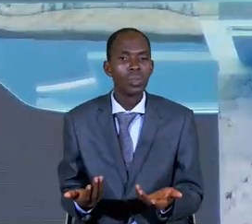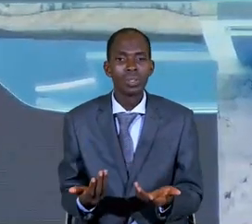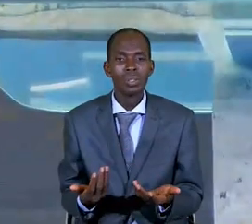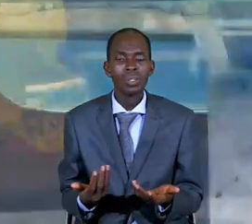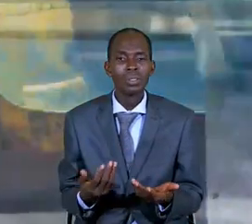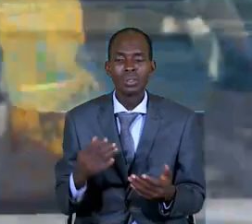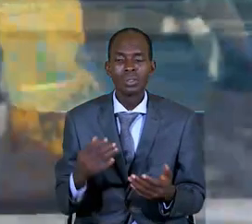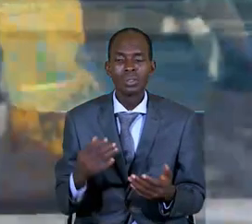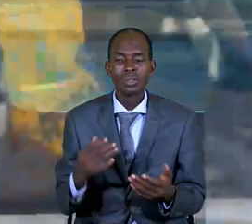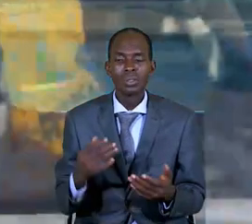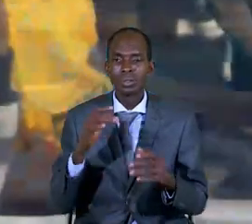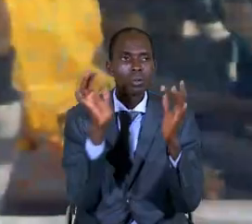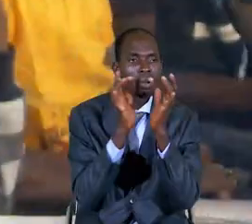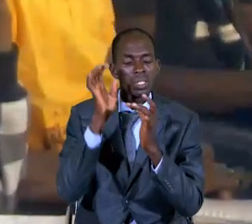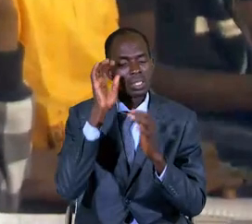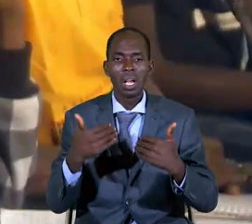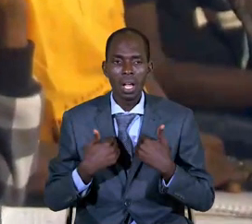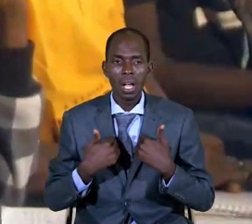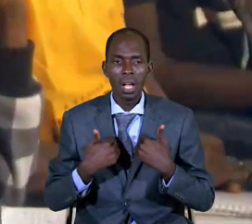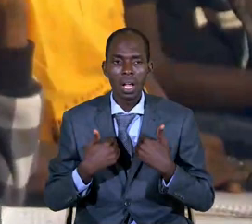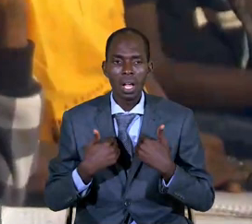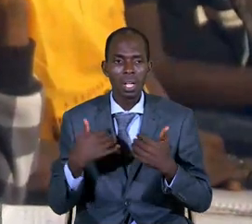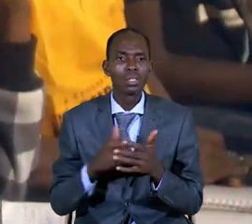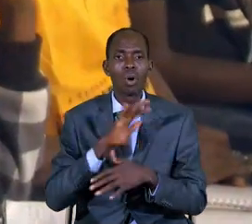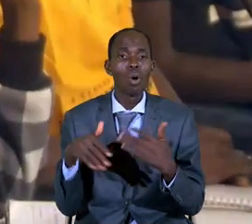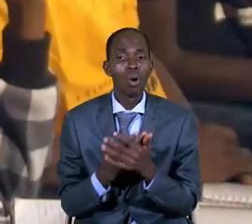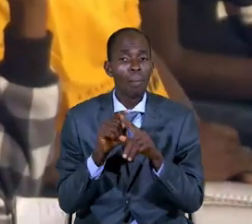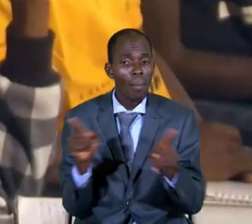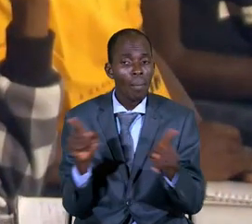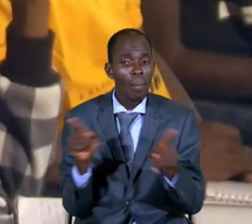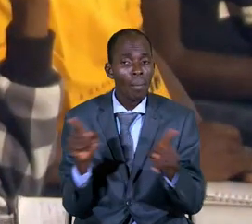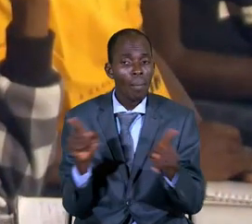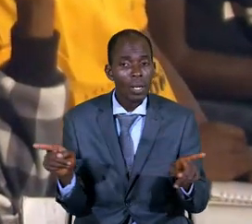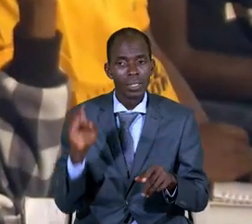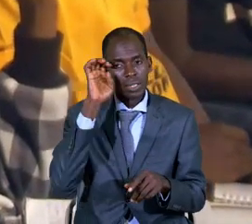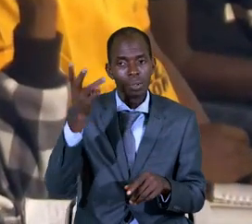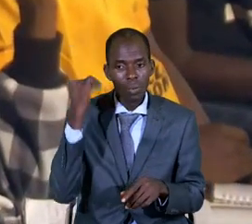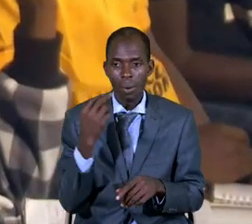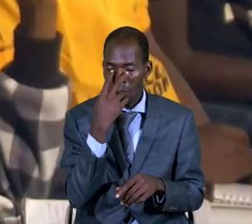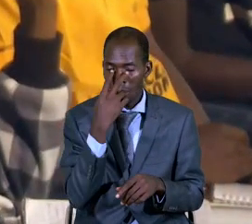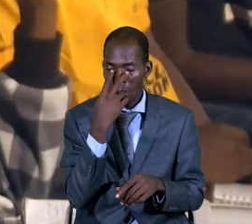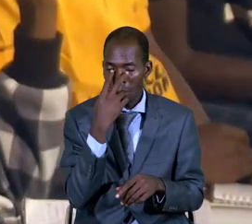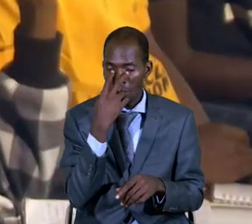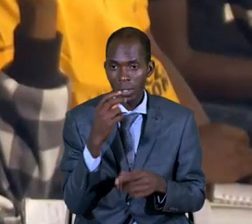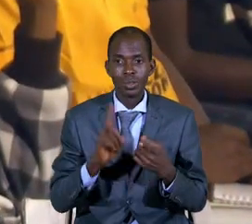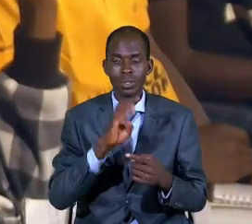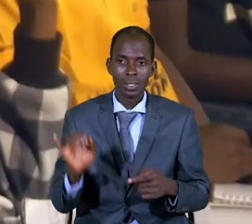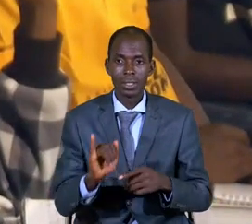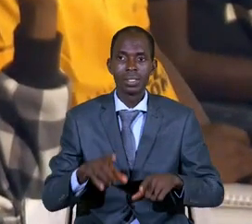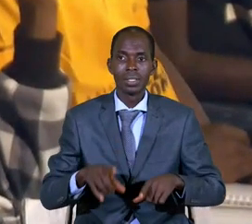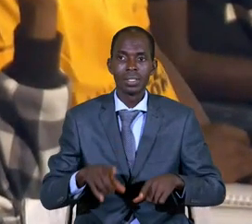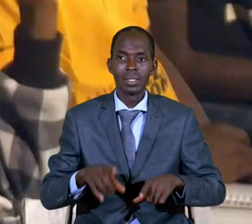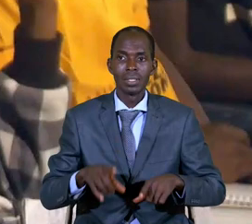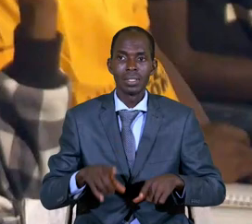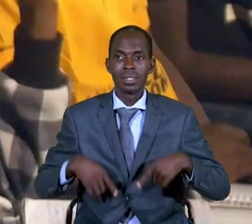about contacts. He had it all. But he was blind to eternal